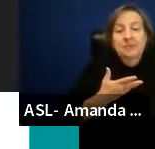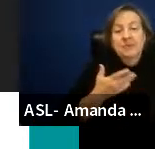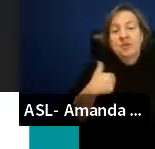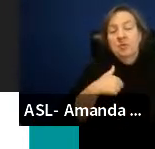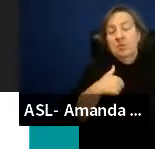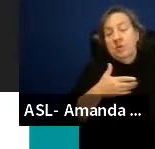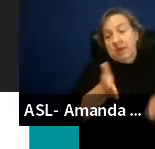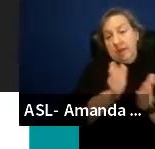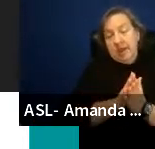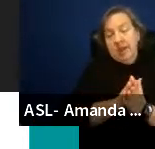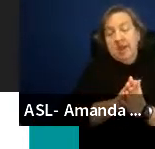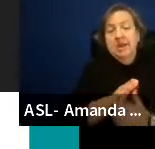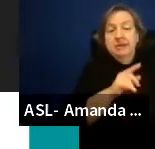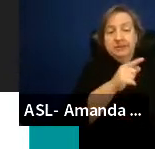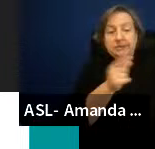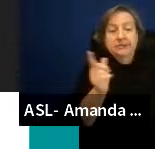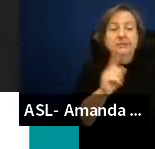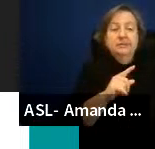to our